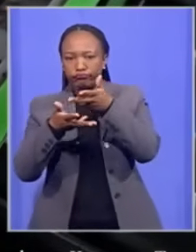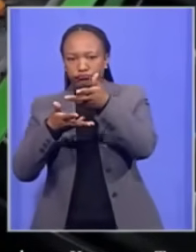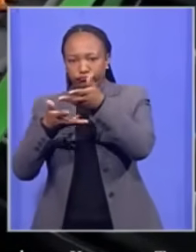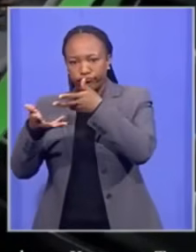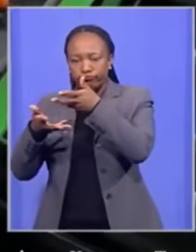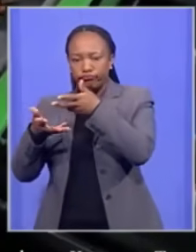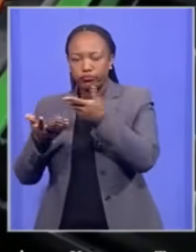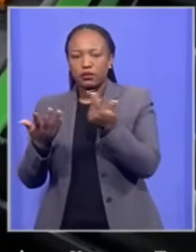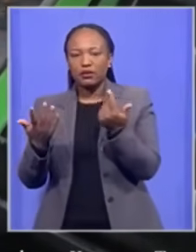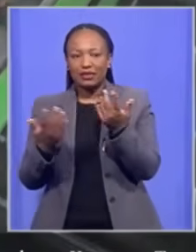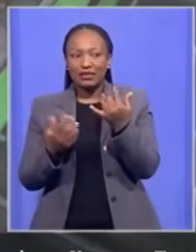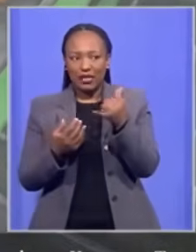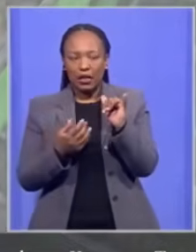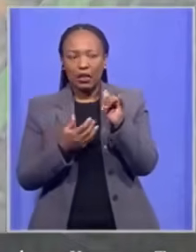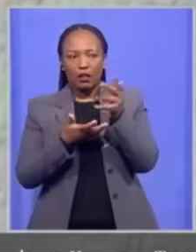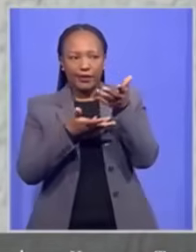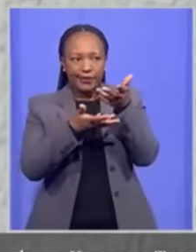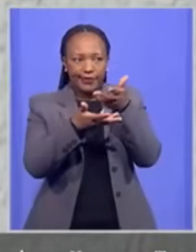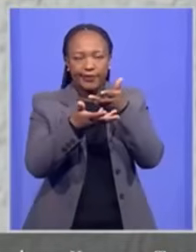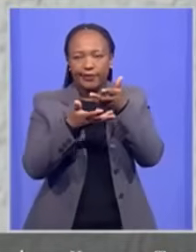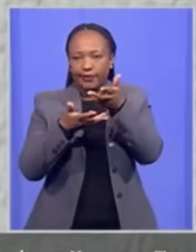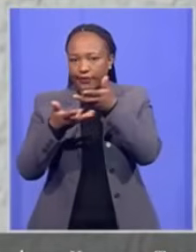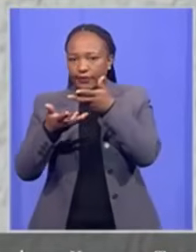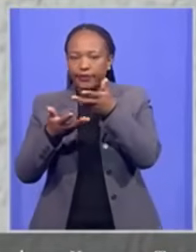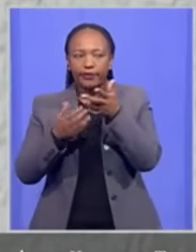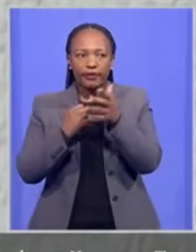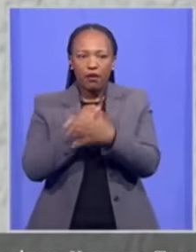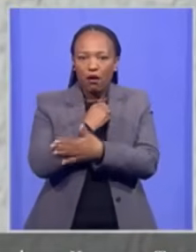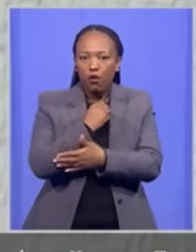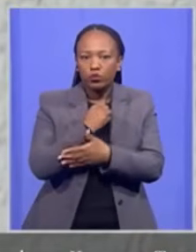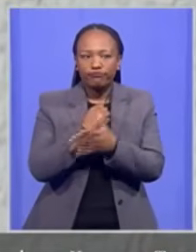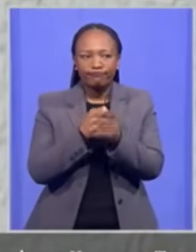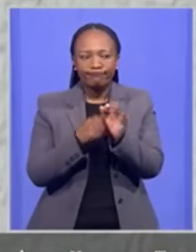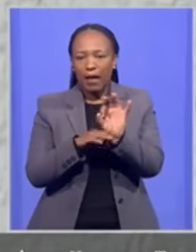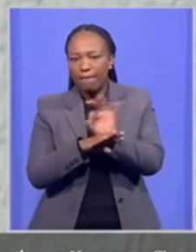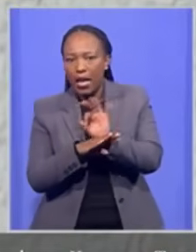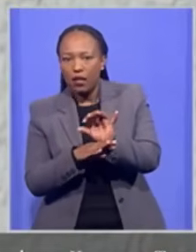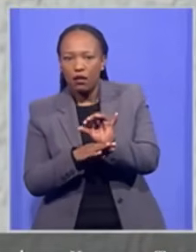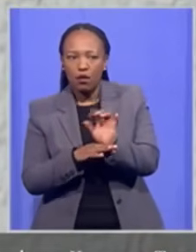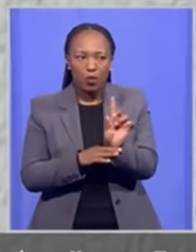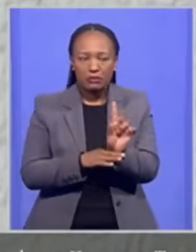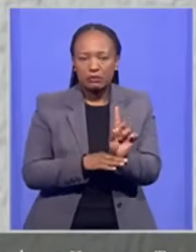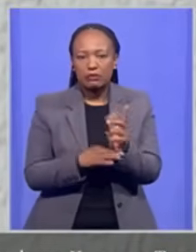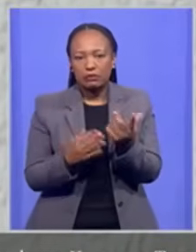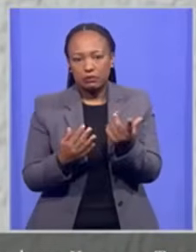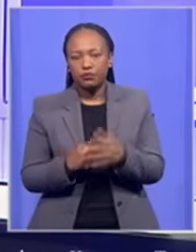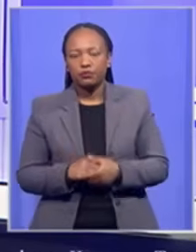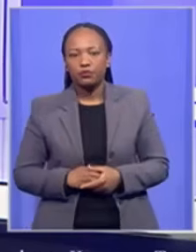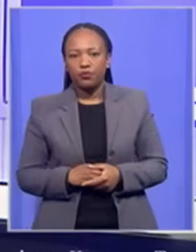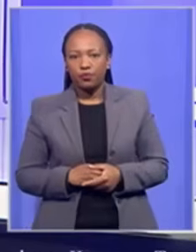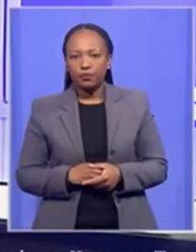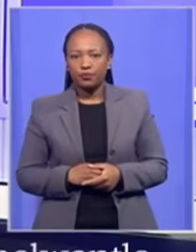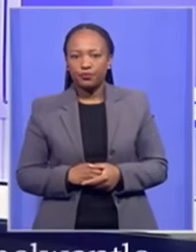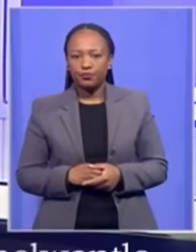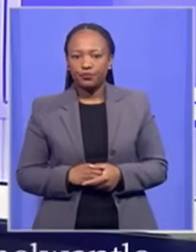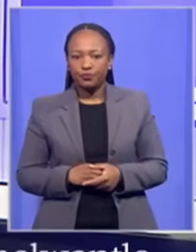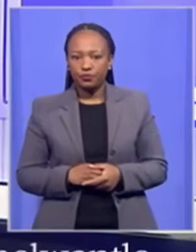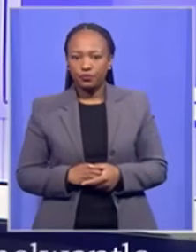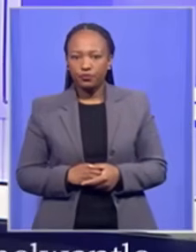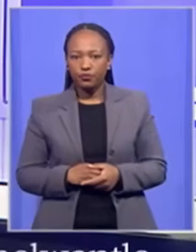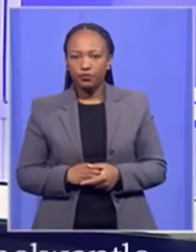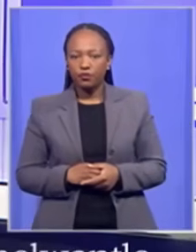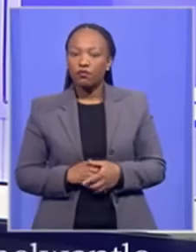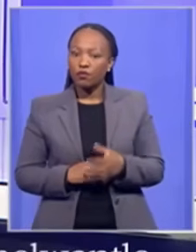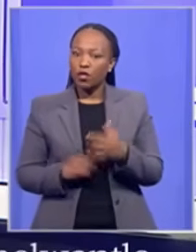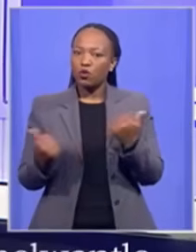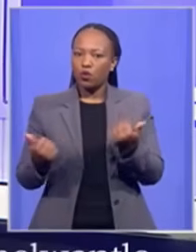boletse re sa boledišana re lebelela gore na ke mo mano ga mafeng re ka goa tšeo gomme le setse le boletše ka mano a